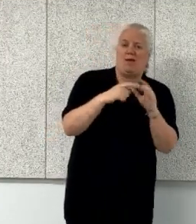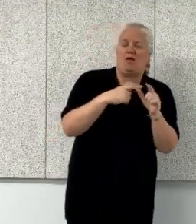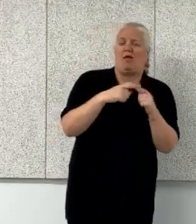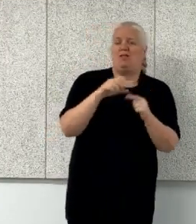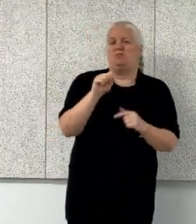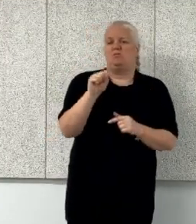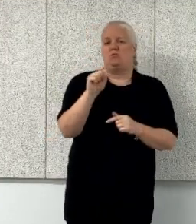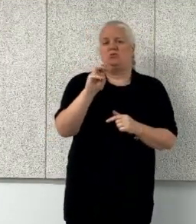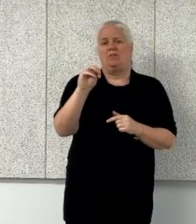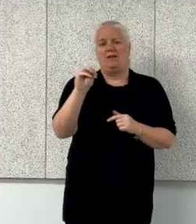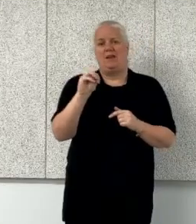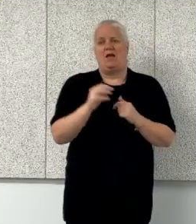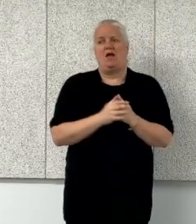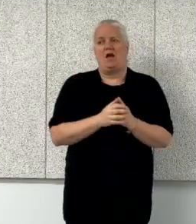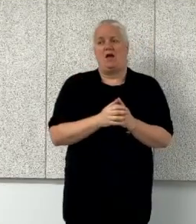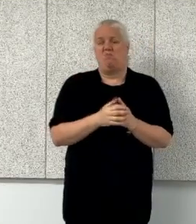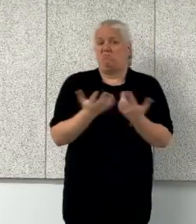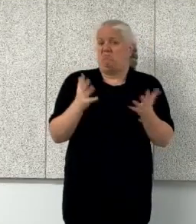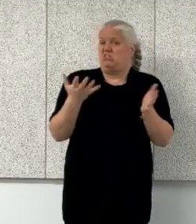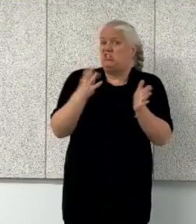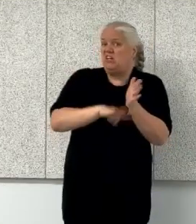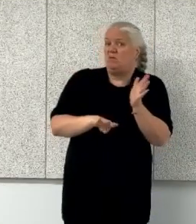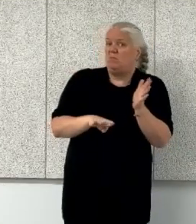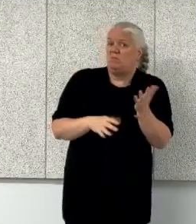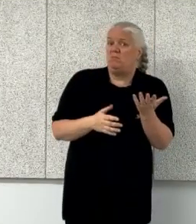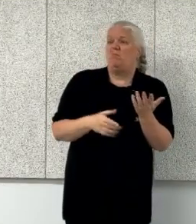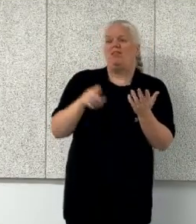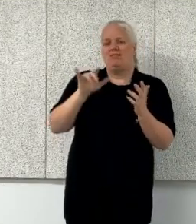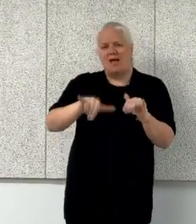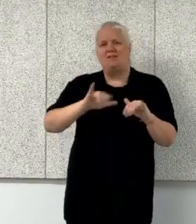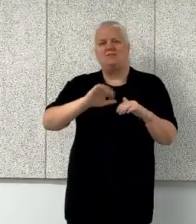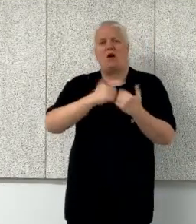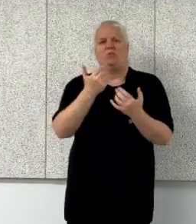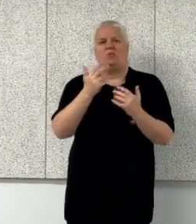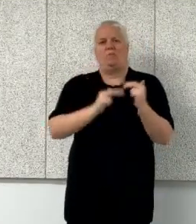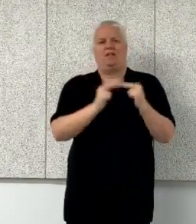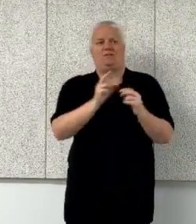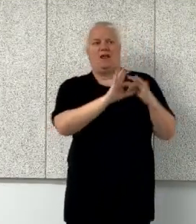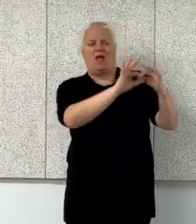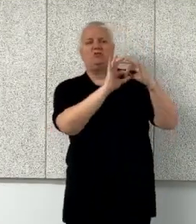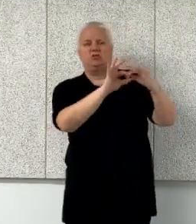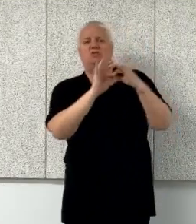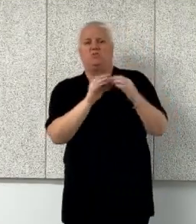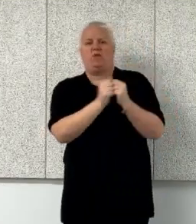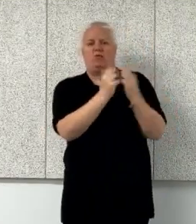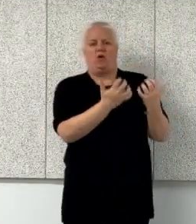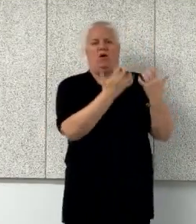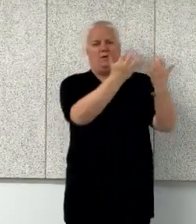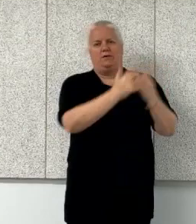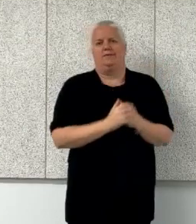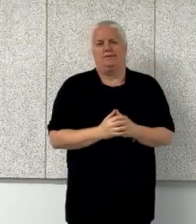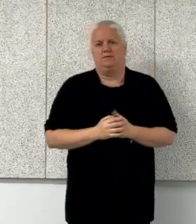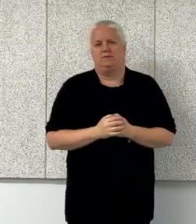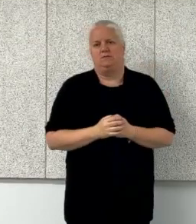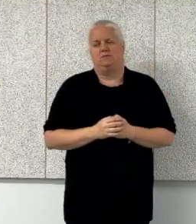that, relatively inexpensive, but that is actually the way you build an institutional connection with an audience member. You know,